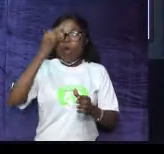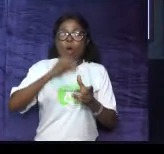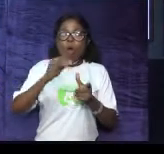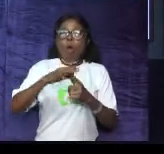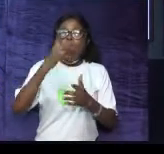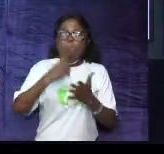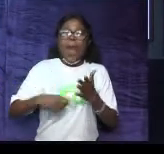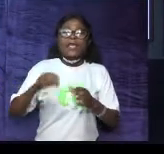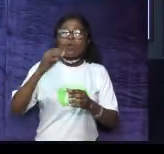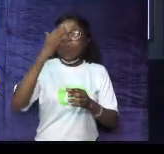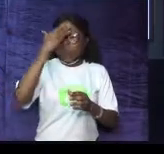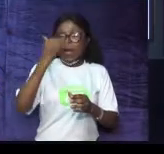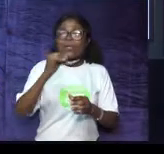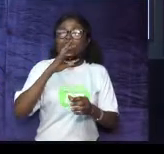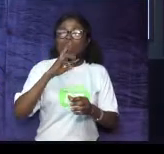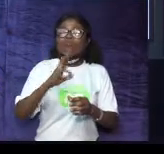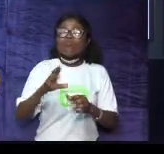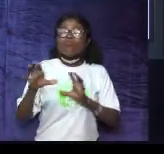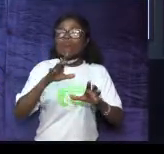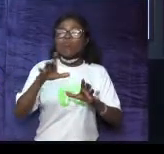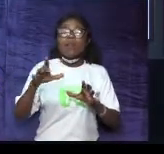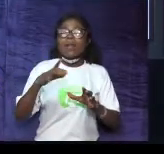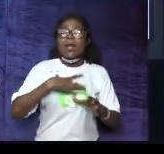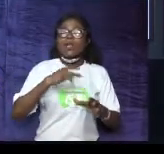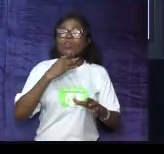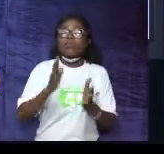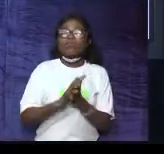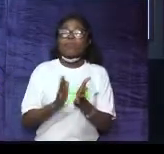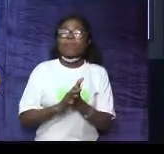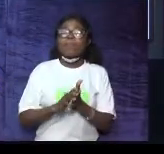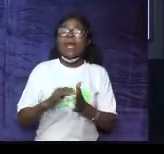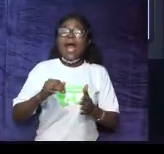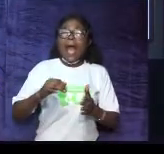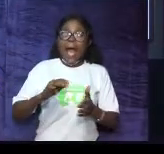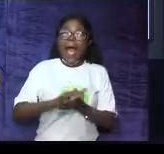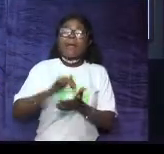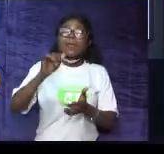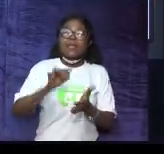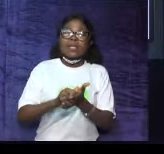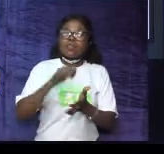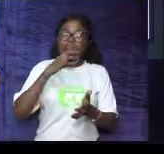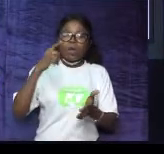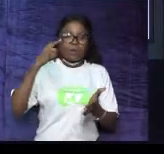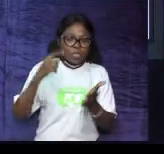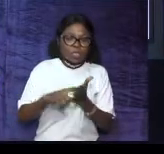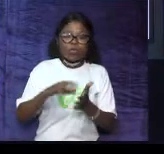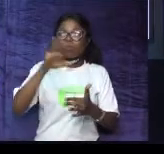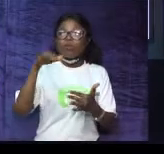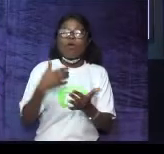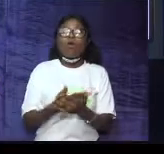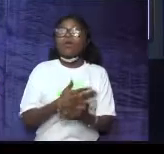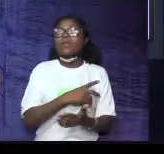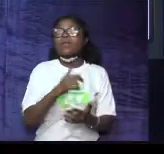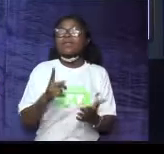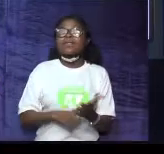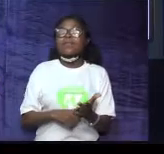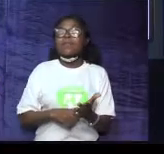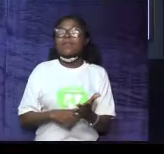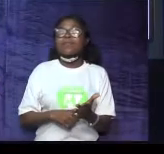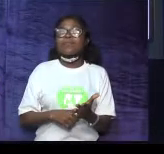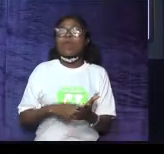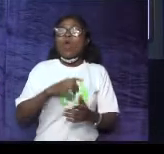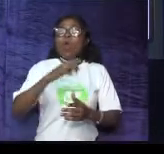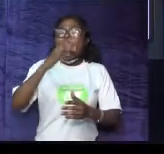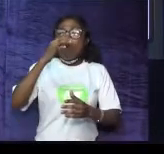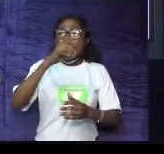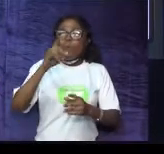your school? That should be the conclusion. I believe you've taken note of all those things. When